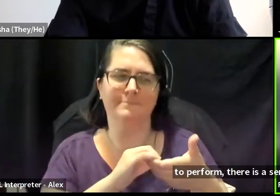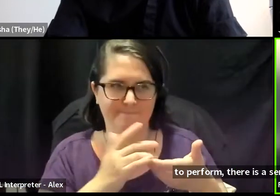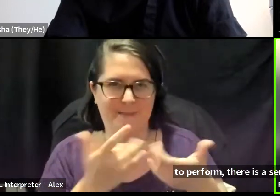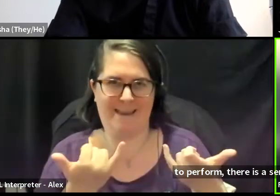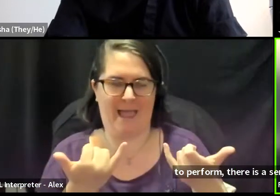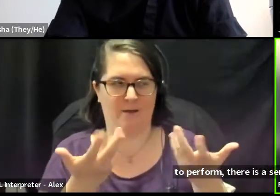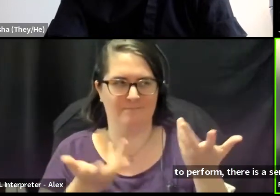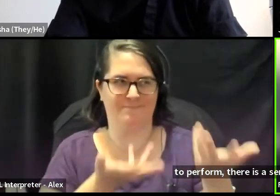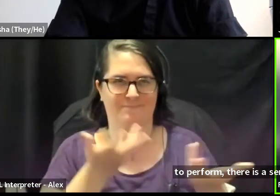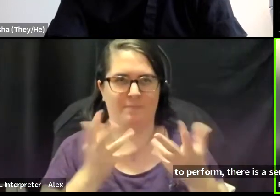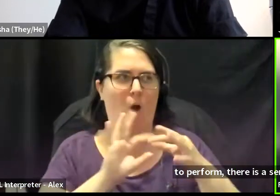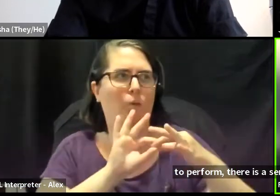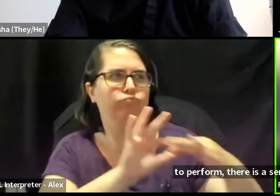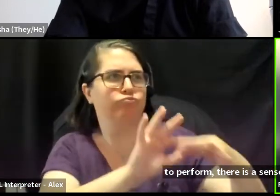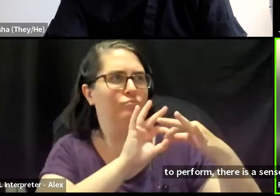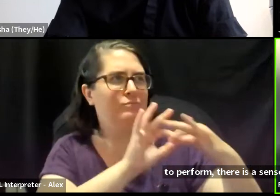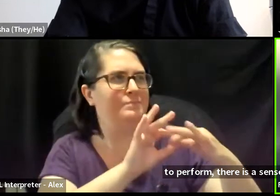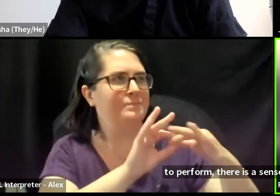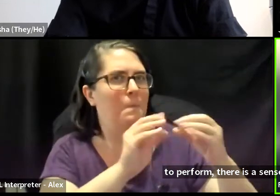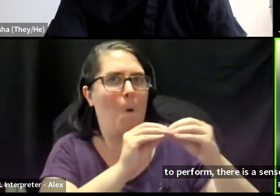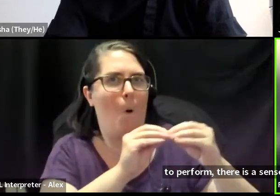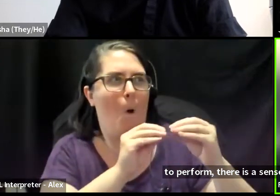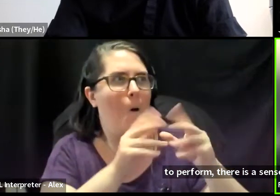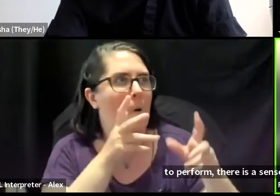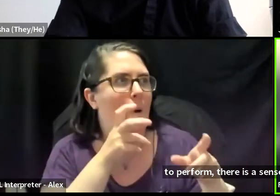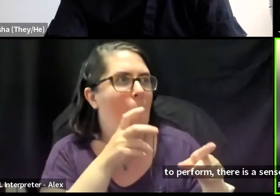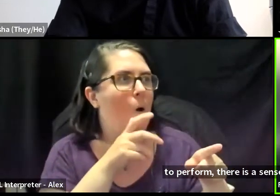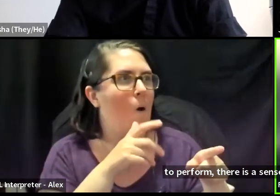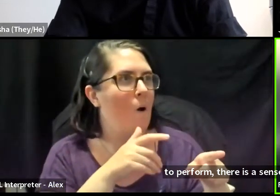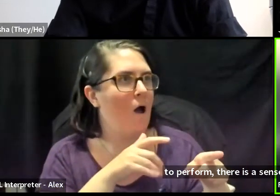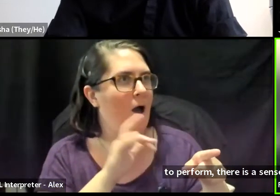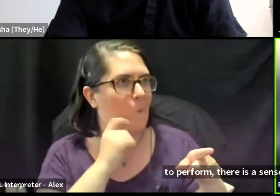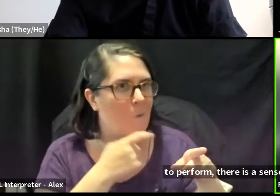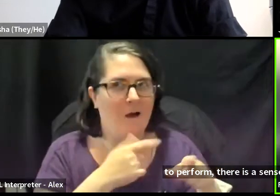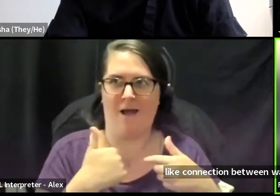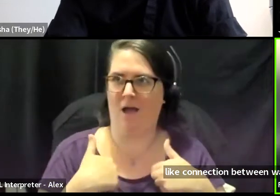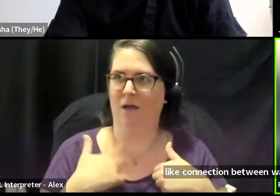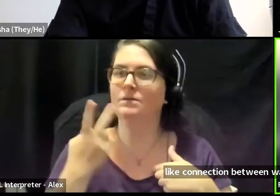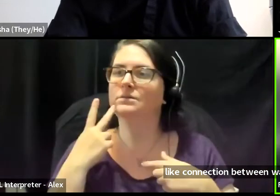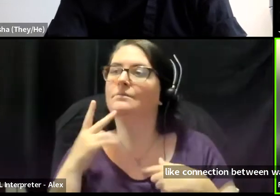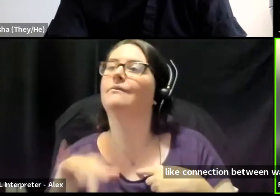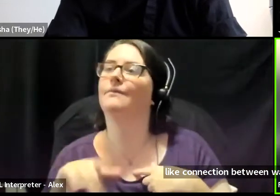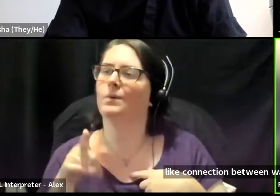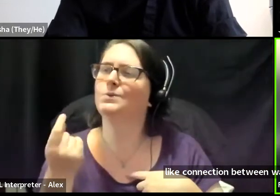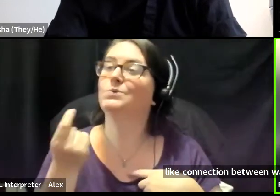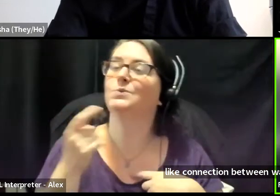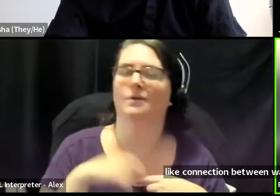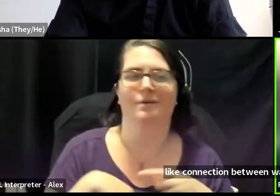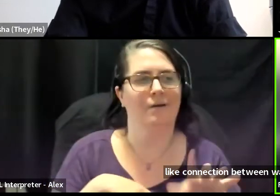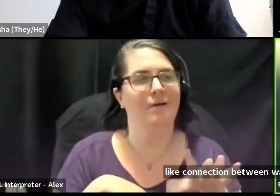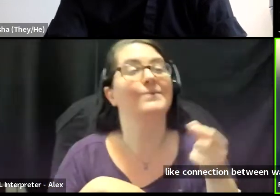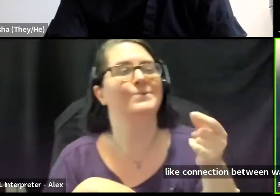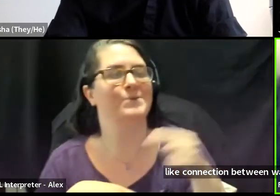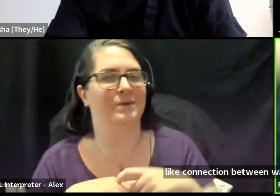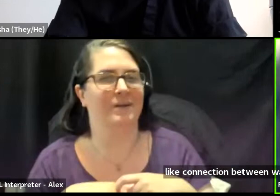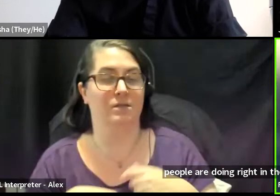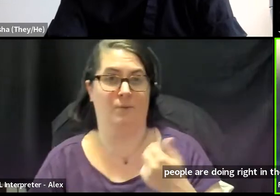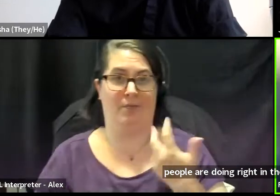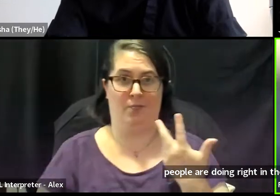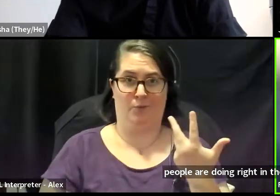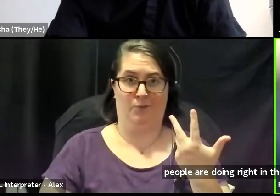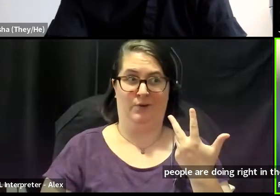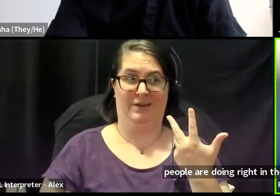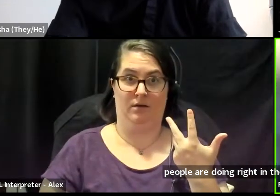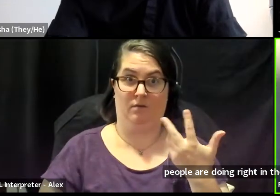like connection between wanting to see what other people are doing, right, in the space. And when there's only 3 drag queens there for